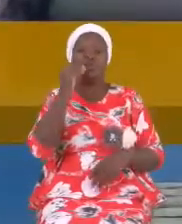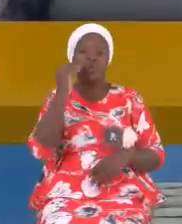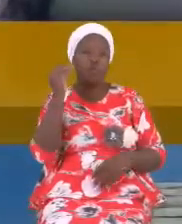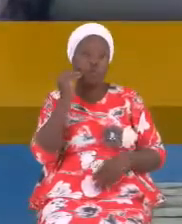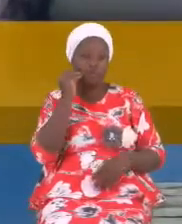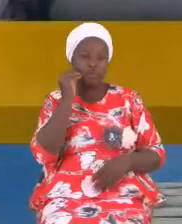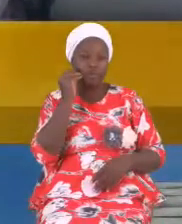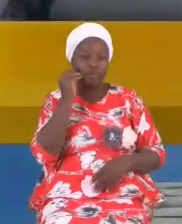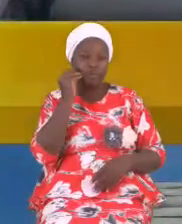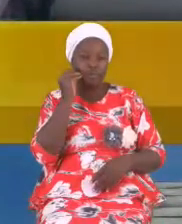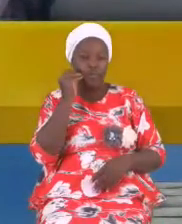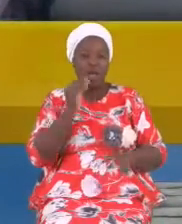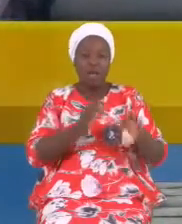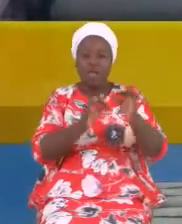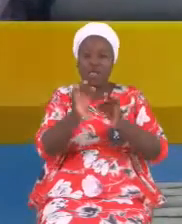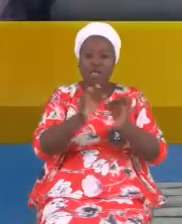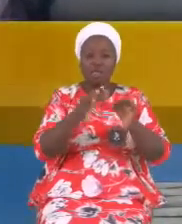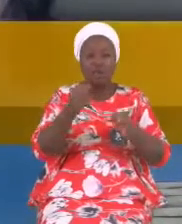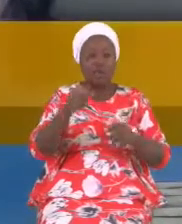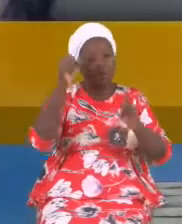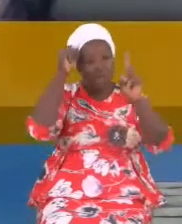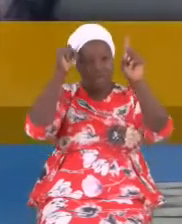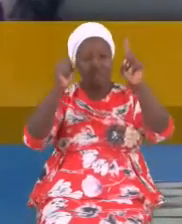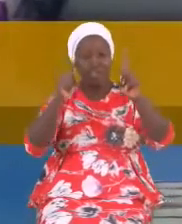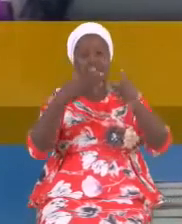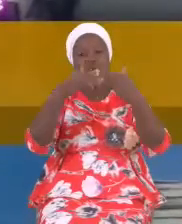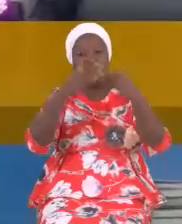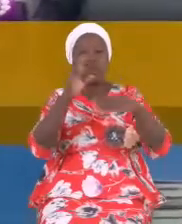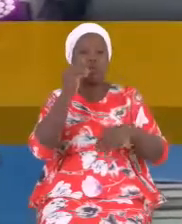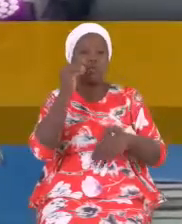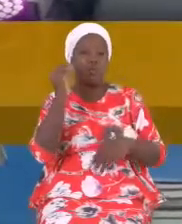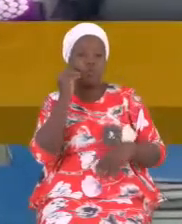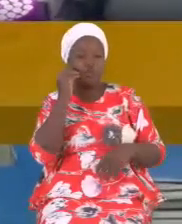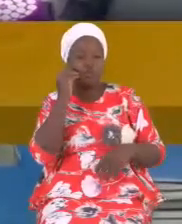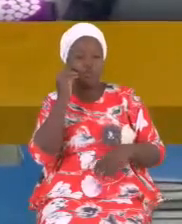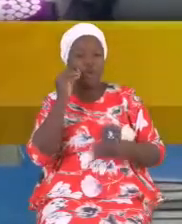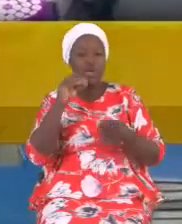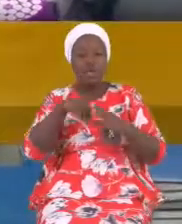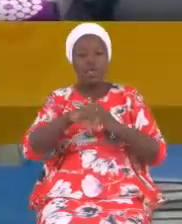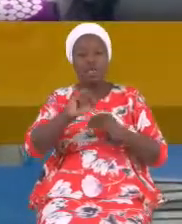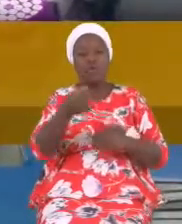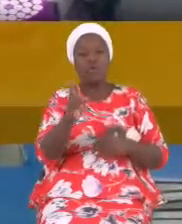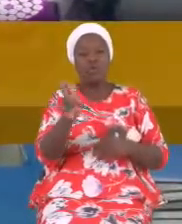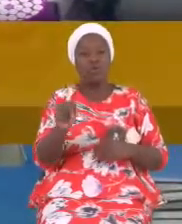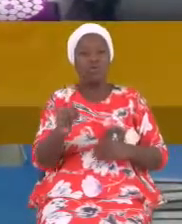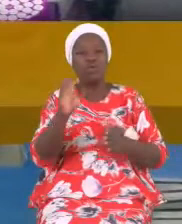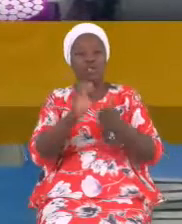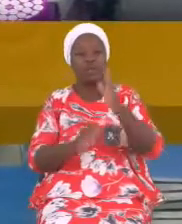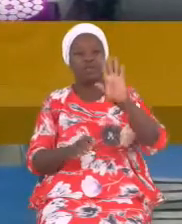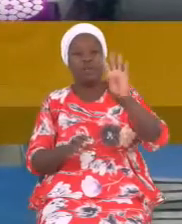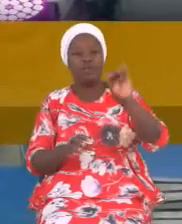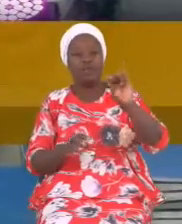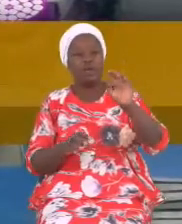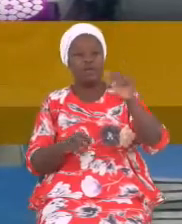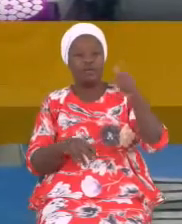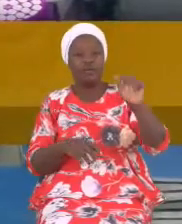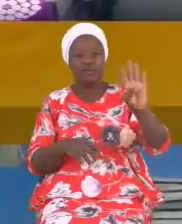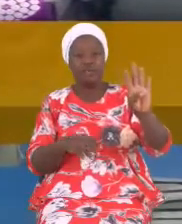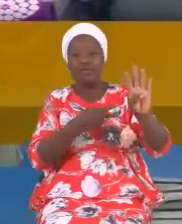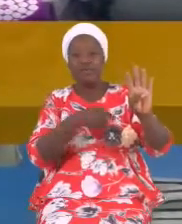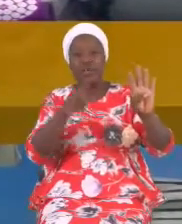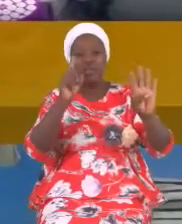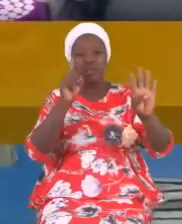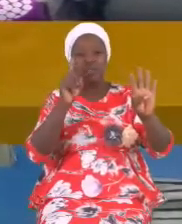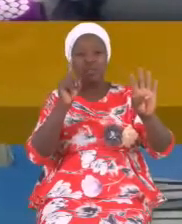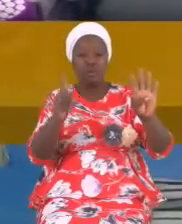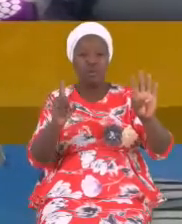of his heavenly home. In John chapter 14, verse 1. Let not your heart be